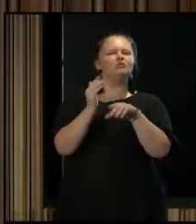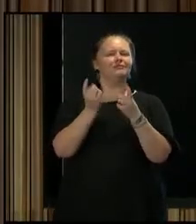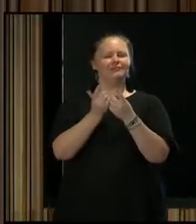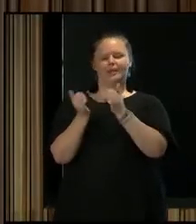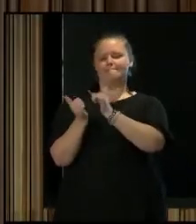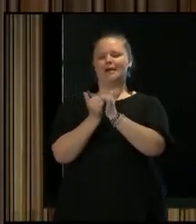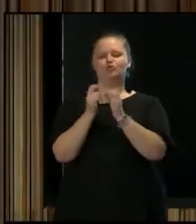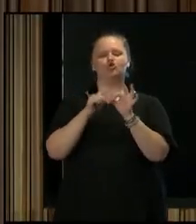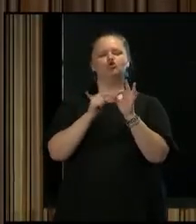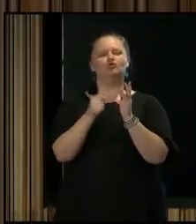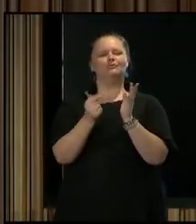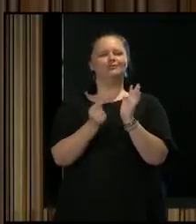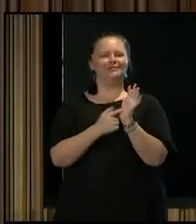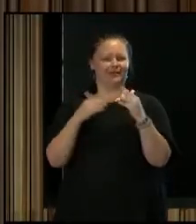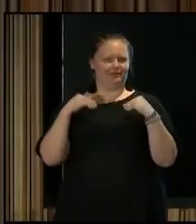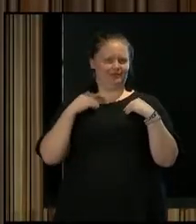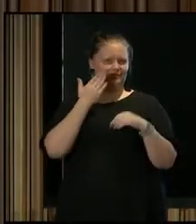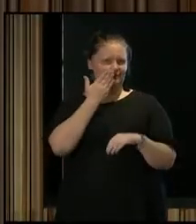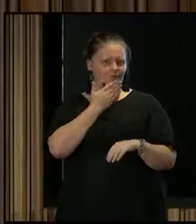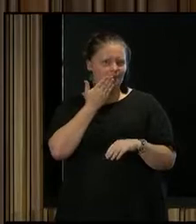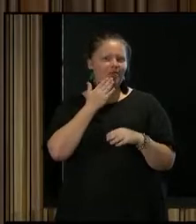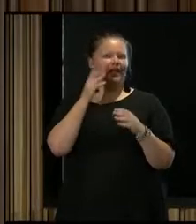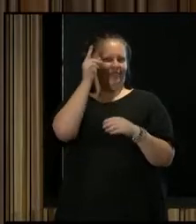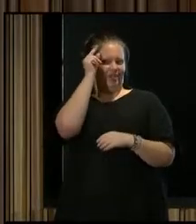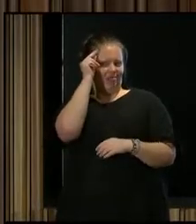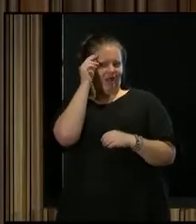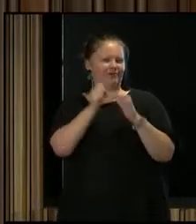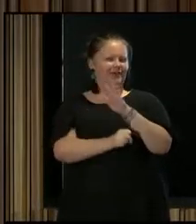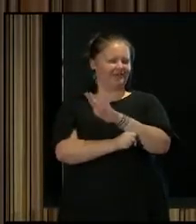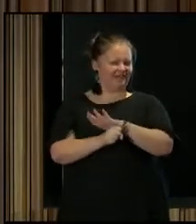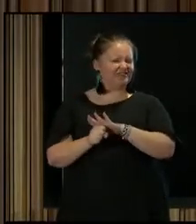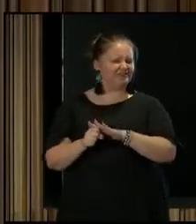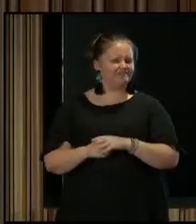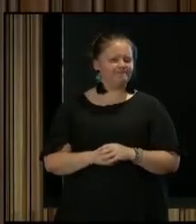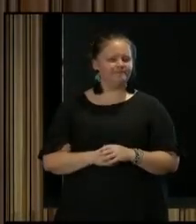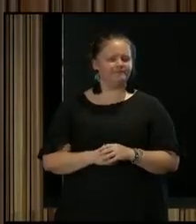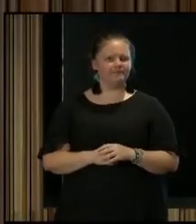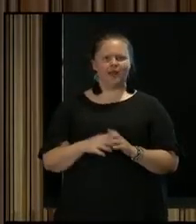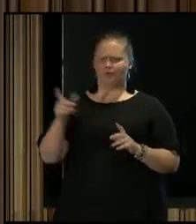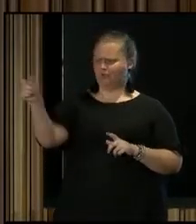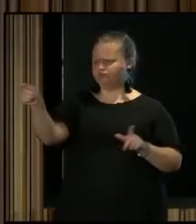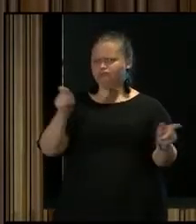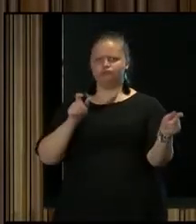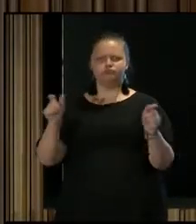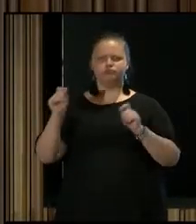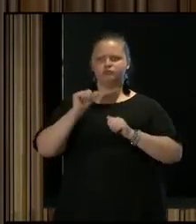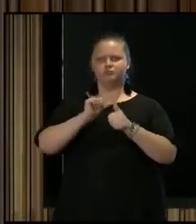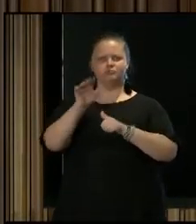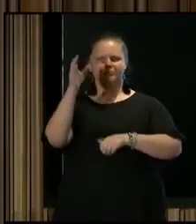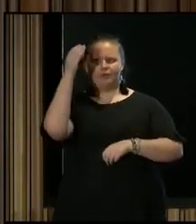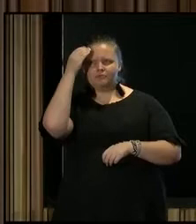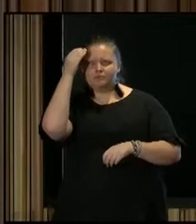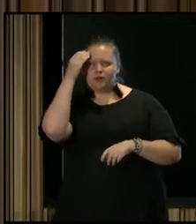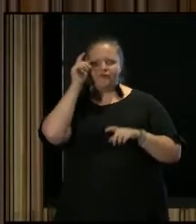QUT Business School, State Library and the Queensland Library Foundation. And it brings together great minds from business, technology and the